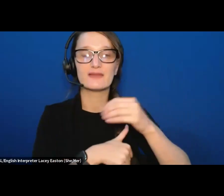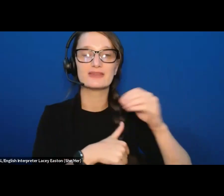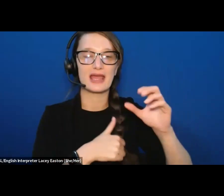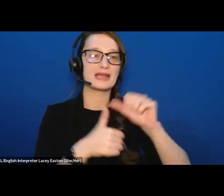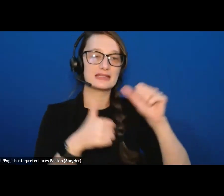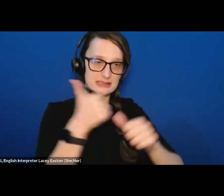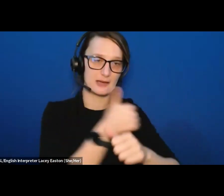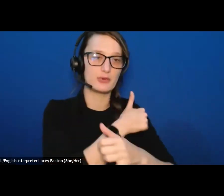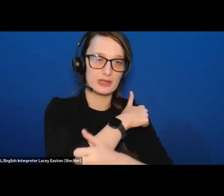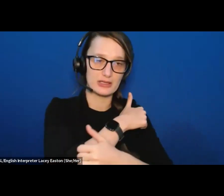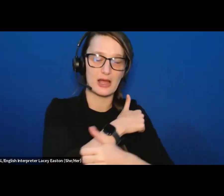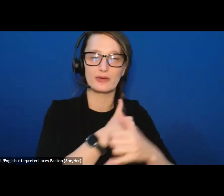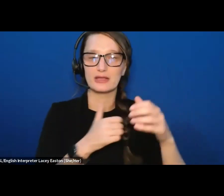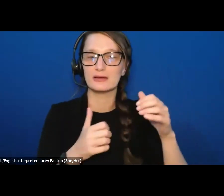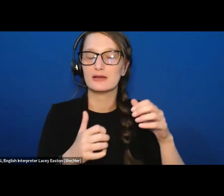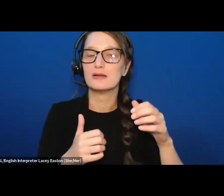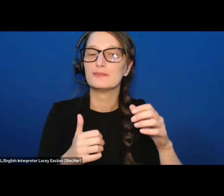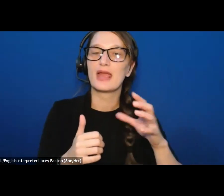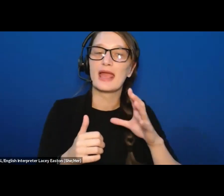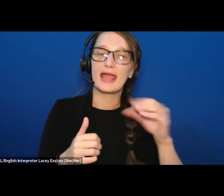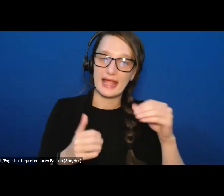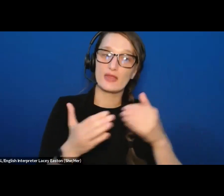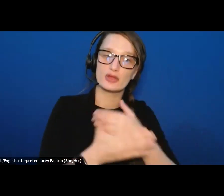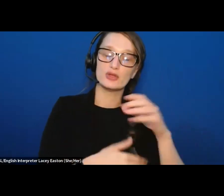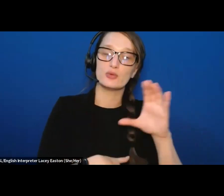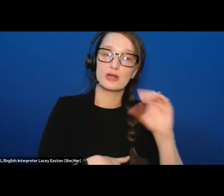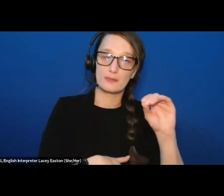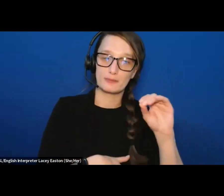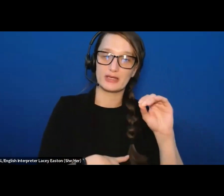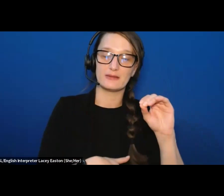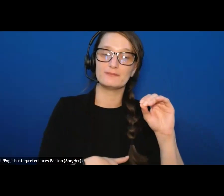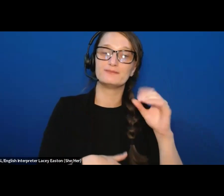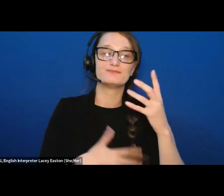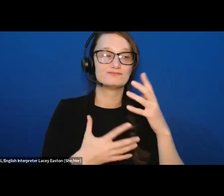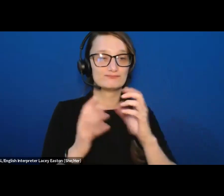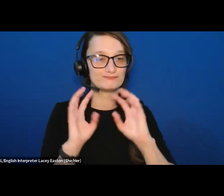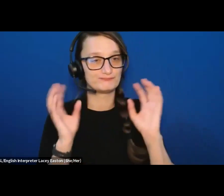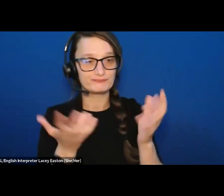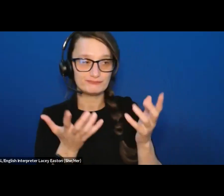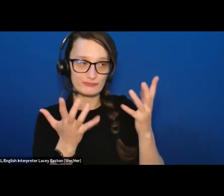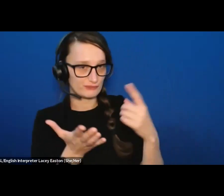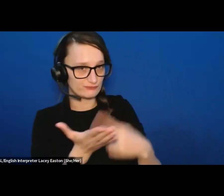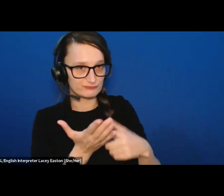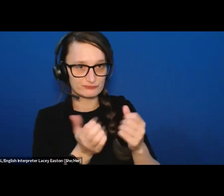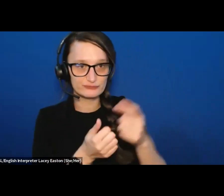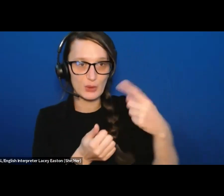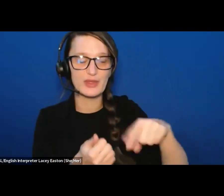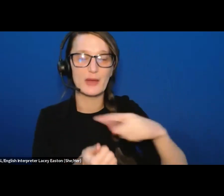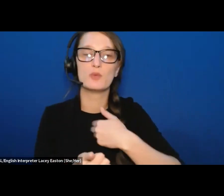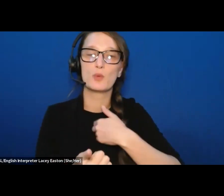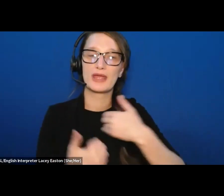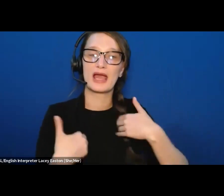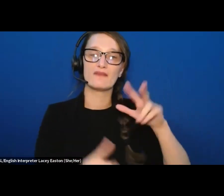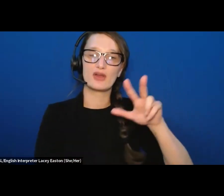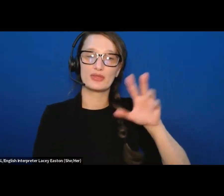company, TWW, that is going to be taking over that contract. We have 36 clients that are there, and we're going to do everything that we can do at the regional center to support